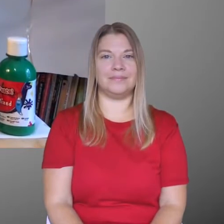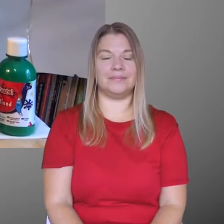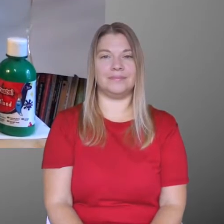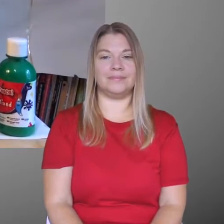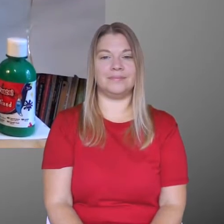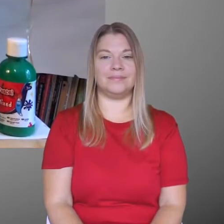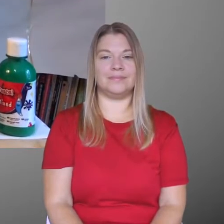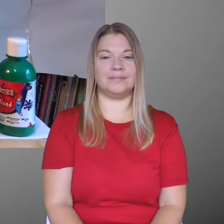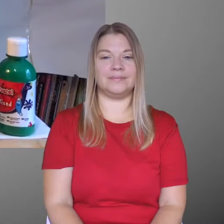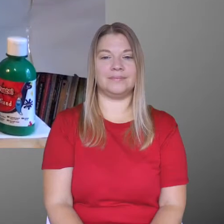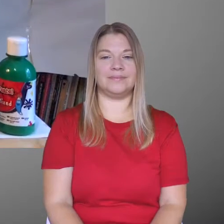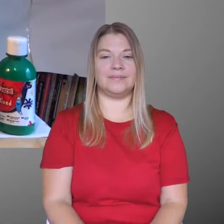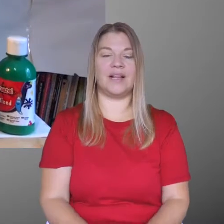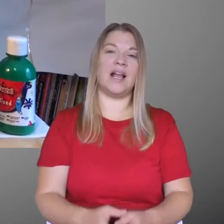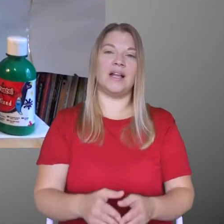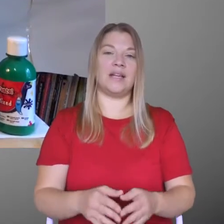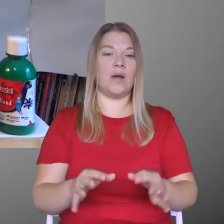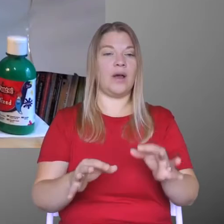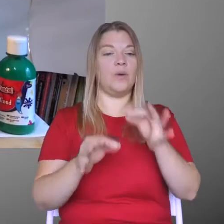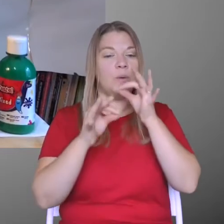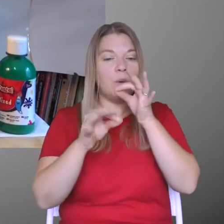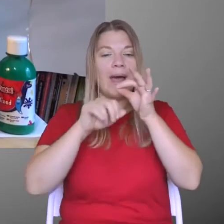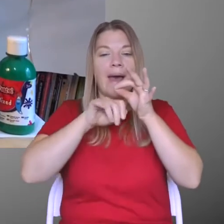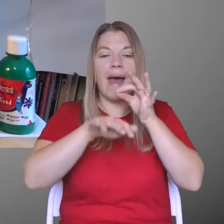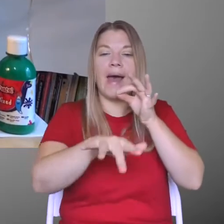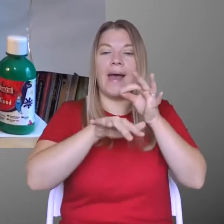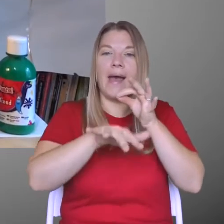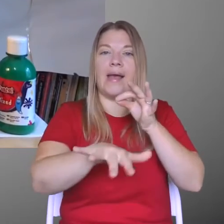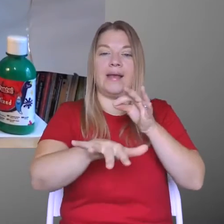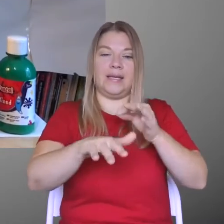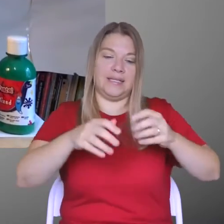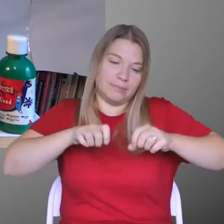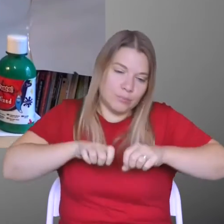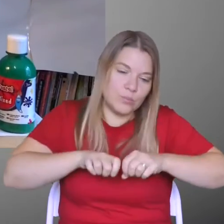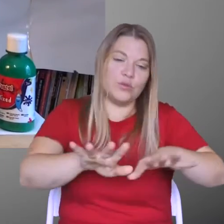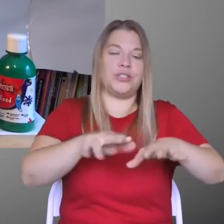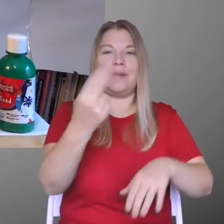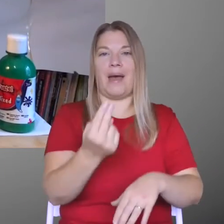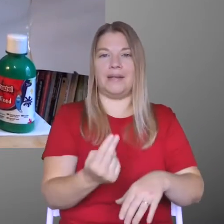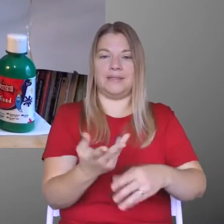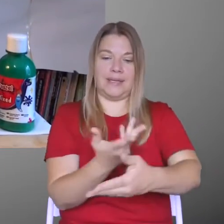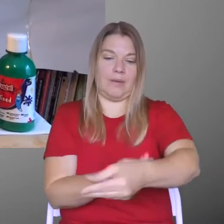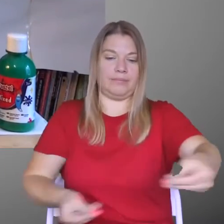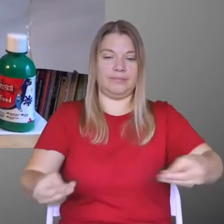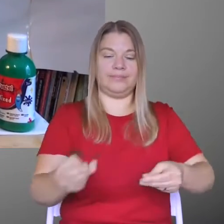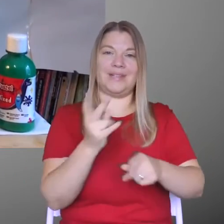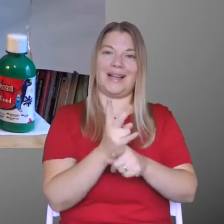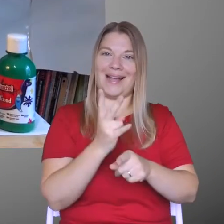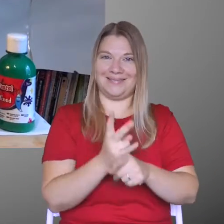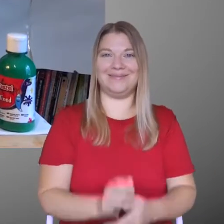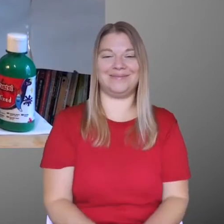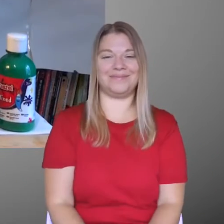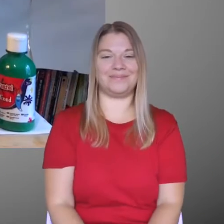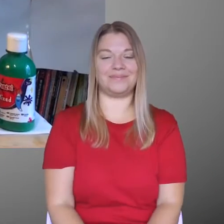And the air is pushing the paint around the page. I'm going to turn it again, 180,